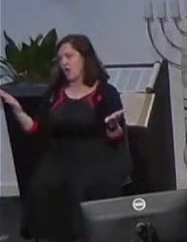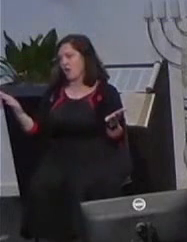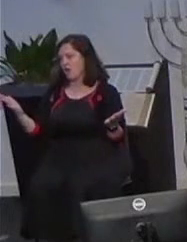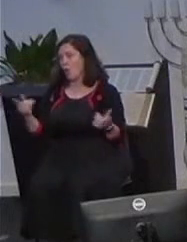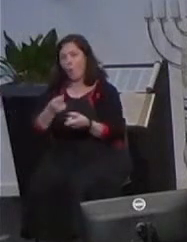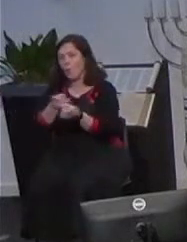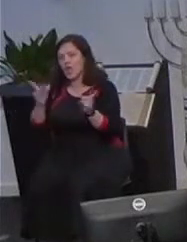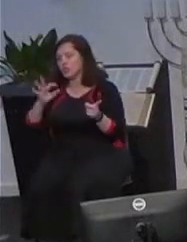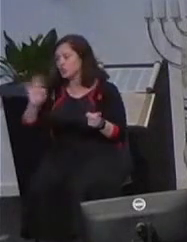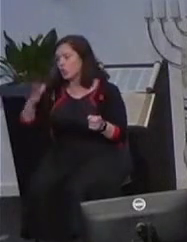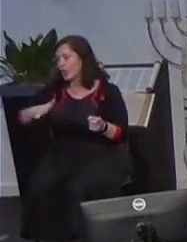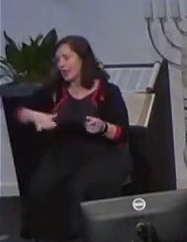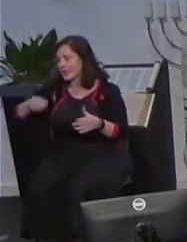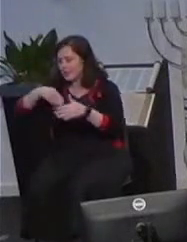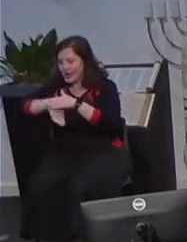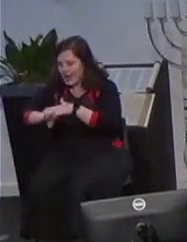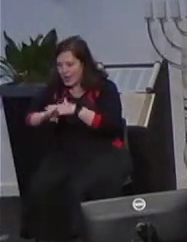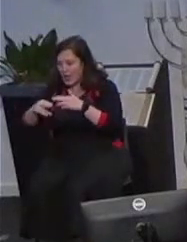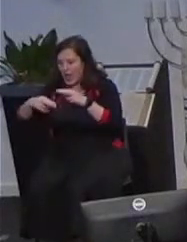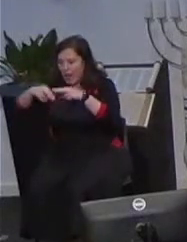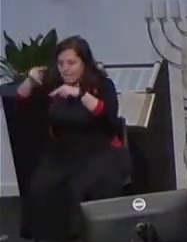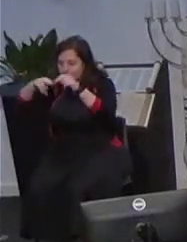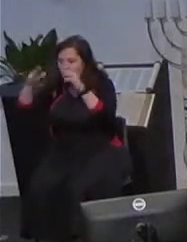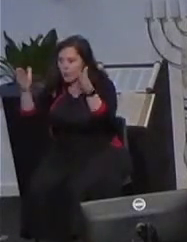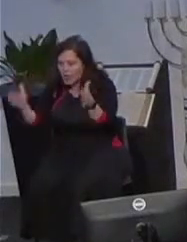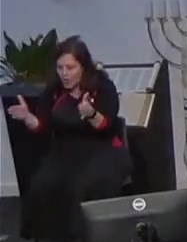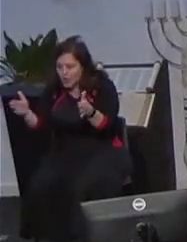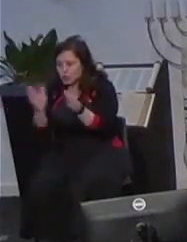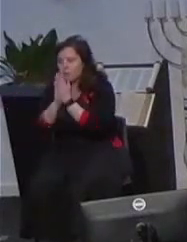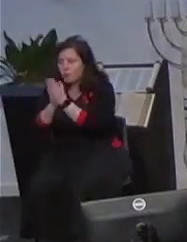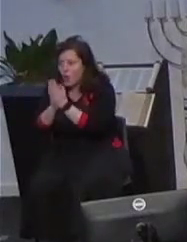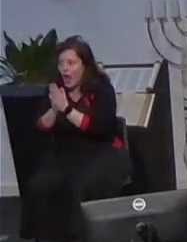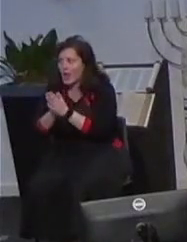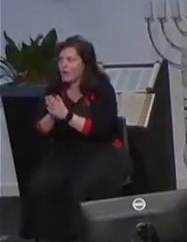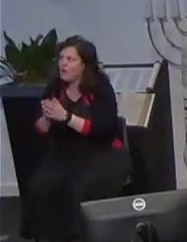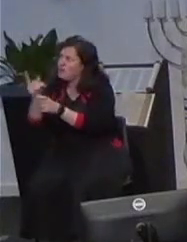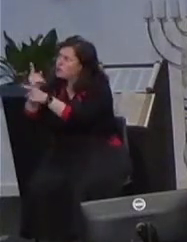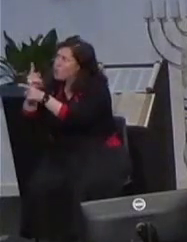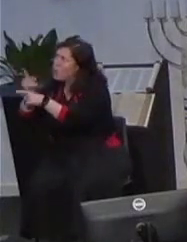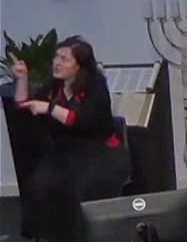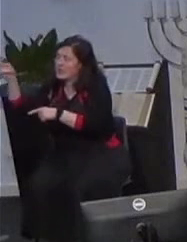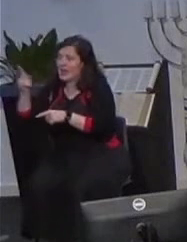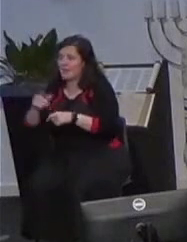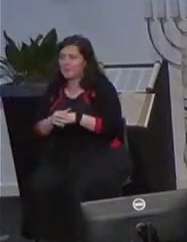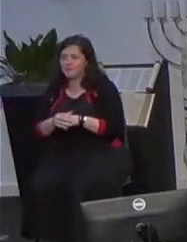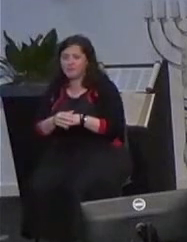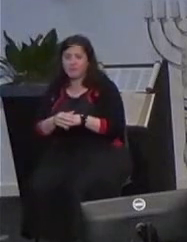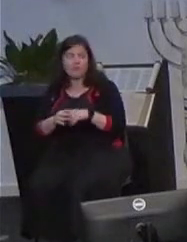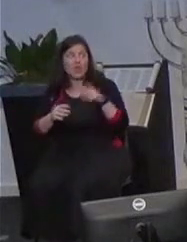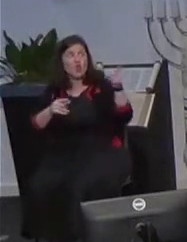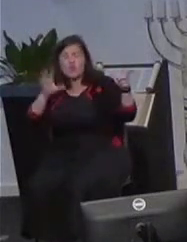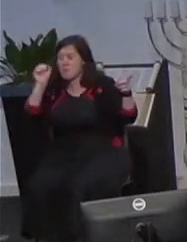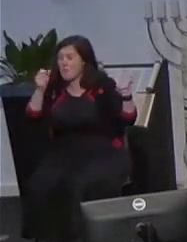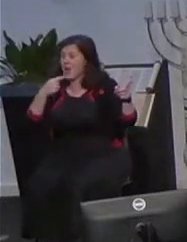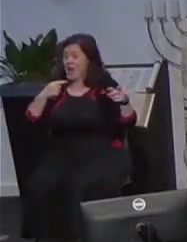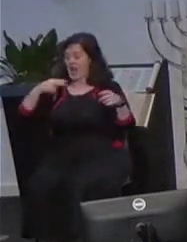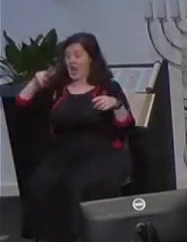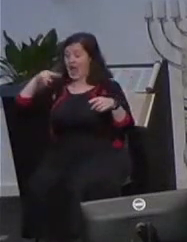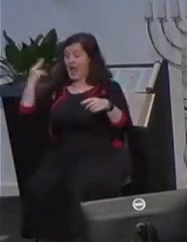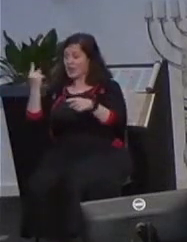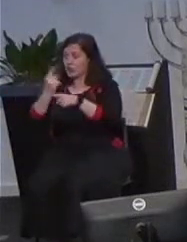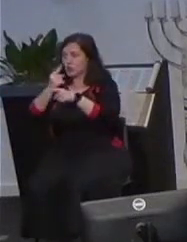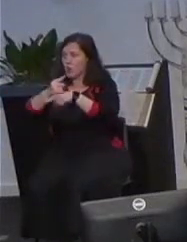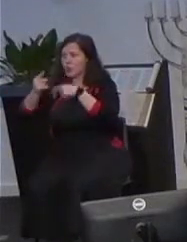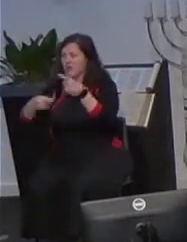God. We offer practical, loving service to each other. Just as Haley said in her testimony about how people